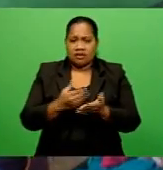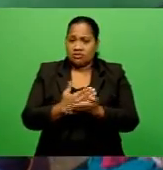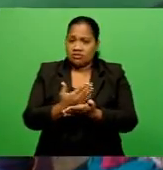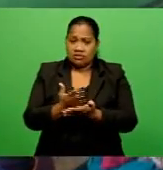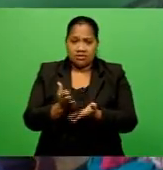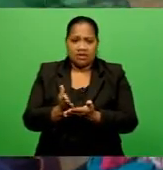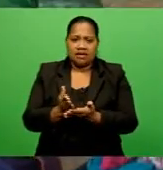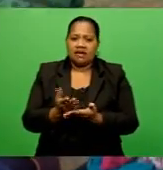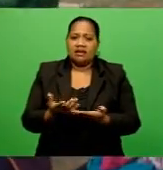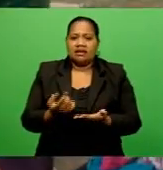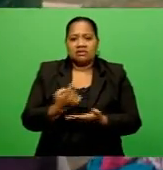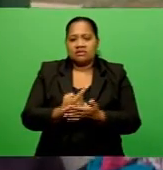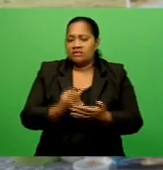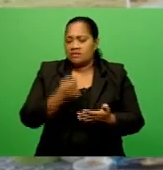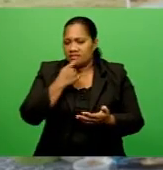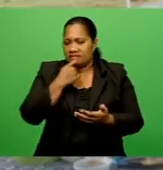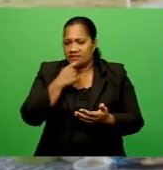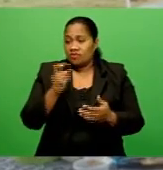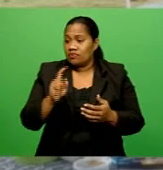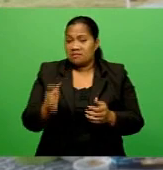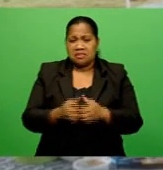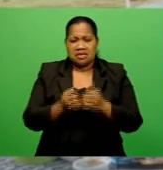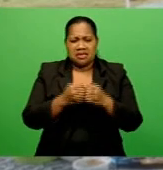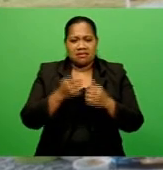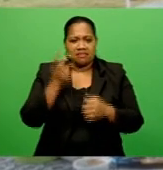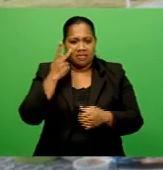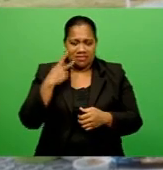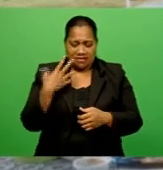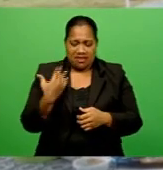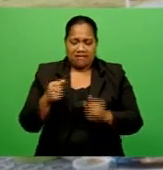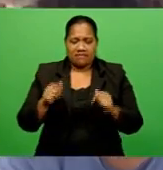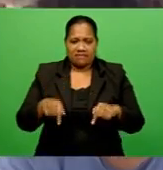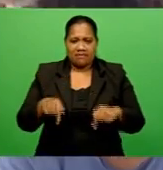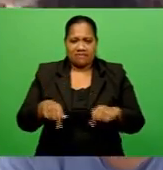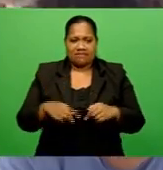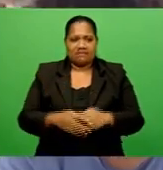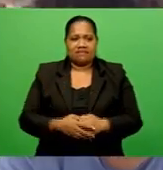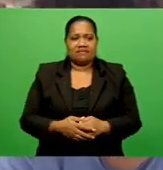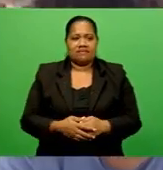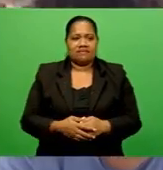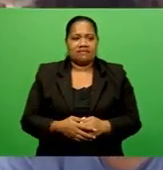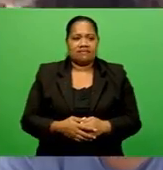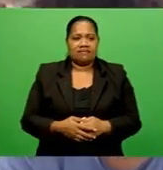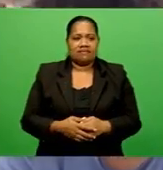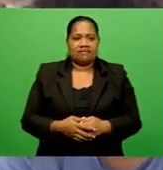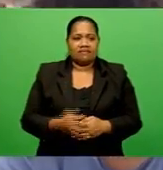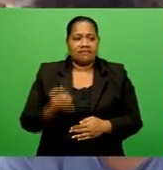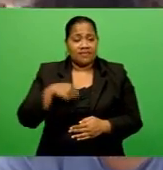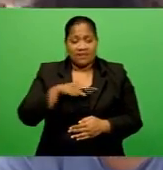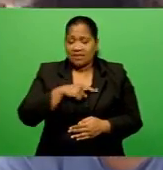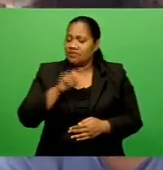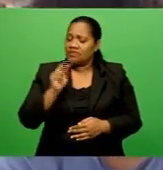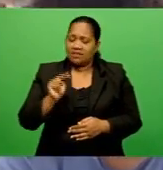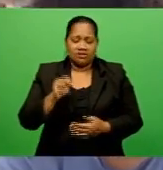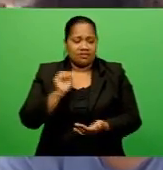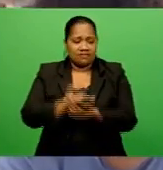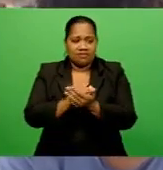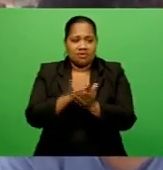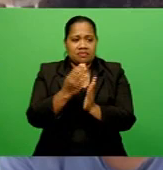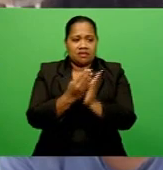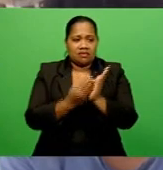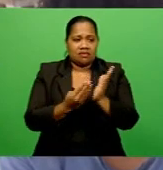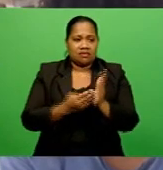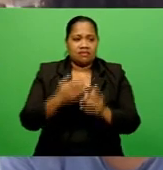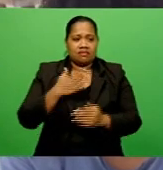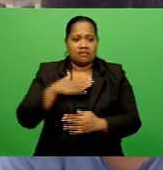iceberg of what many parents are facing here at the flea market. Well, we have to budget. Well, my husband, I'm